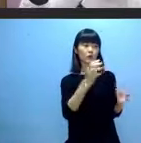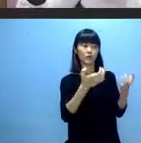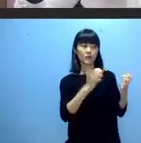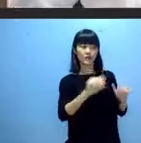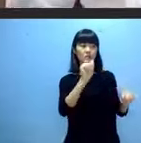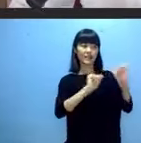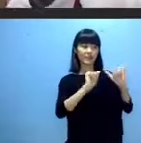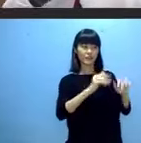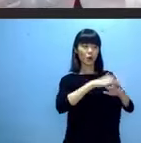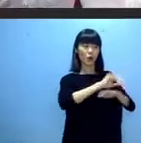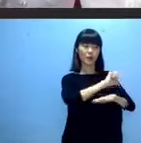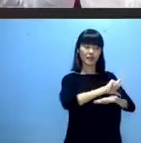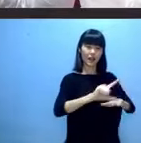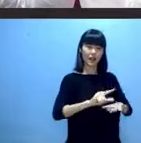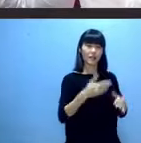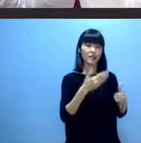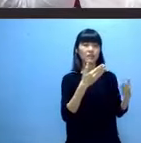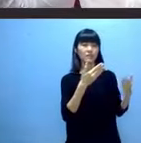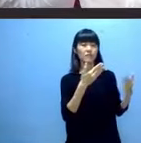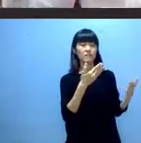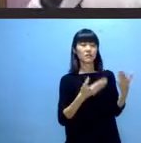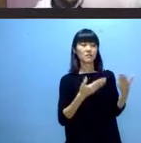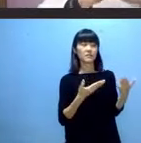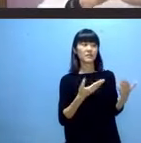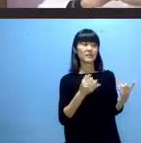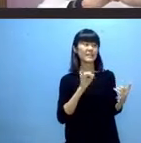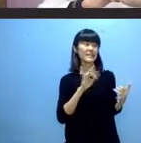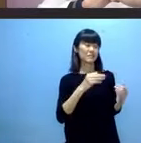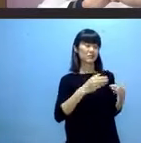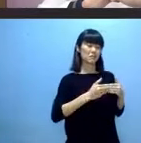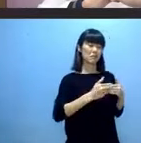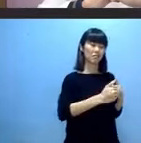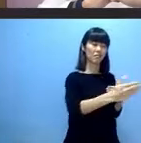Let's say, you know, if you're in shutdown mode for like months and months.